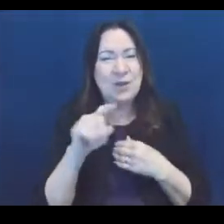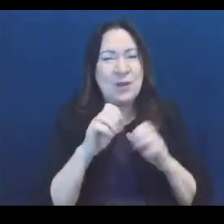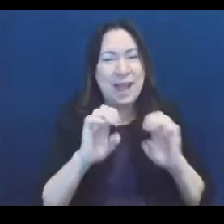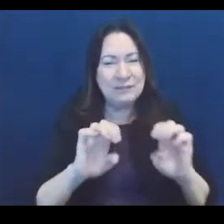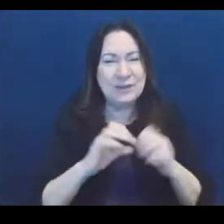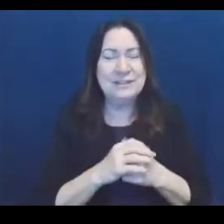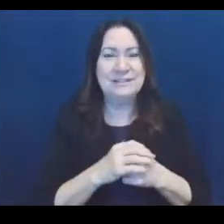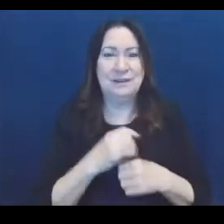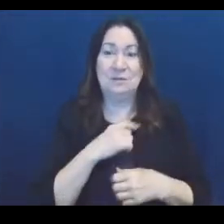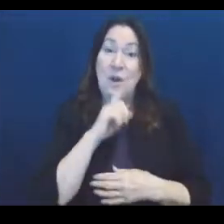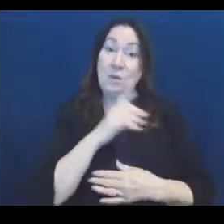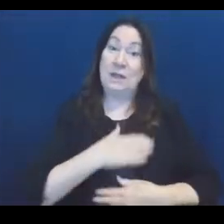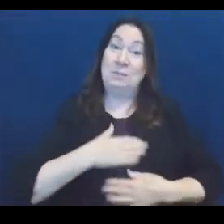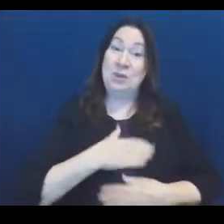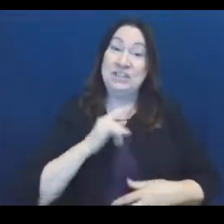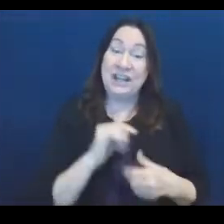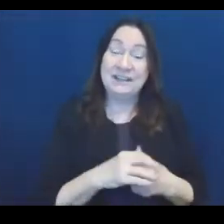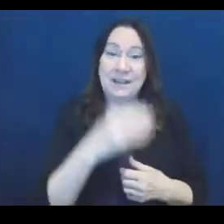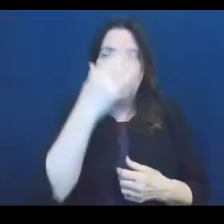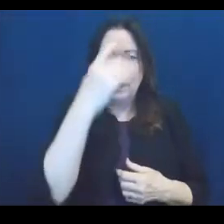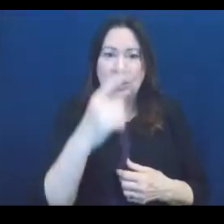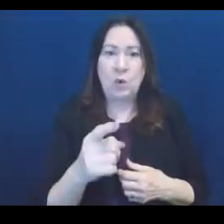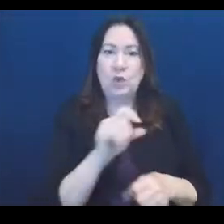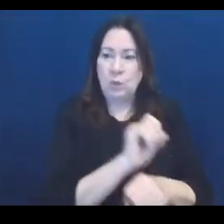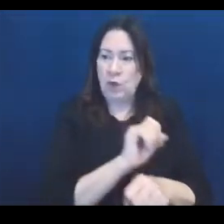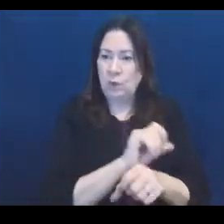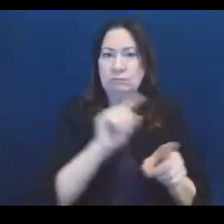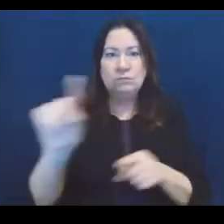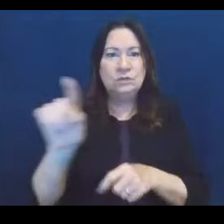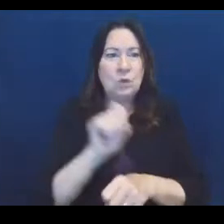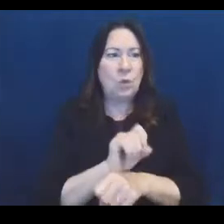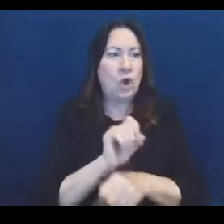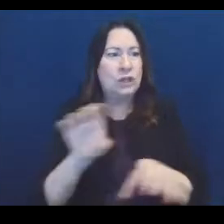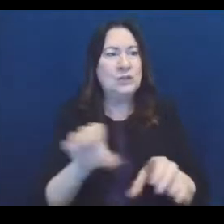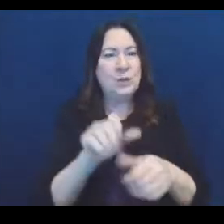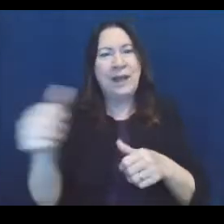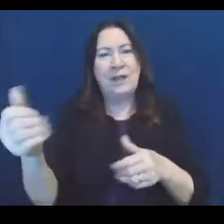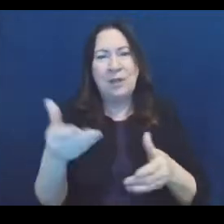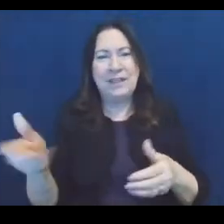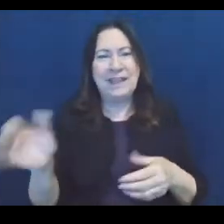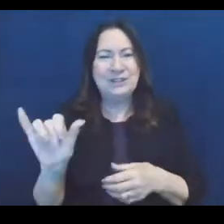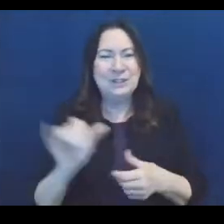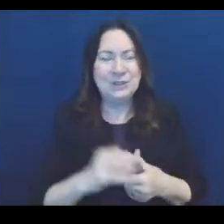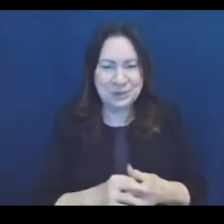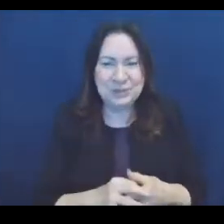I appreciate it. I know you're on shift doing other things too. So